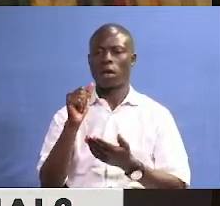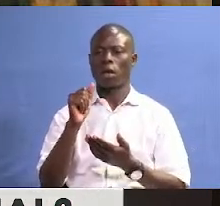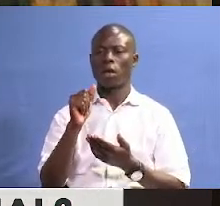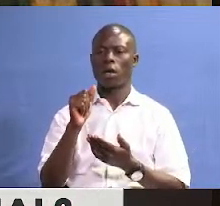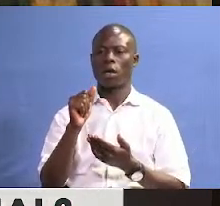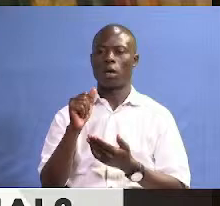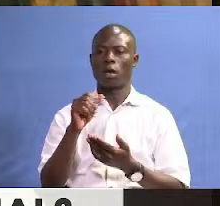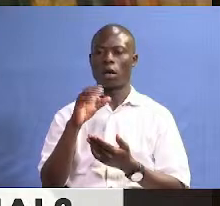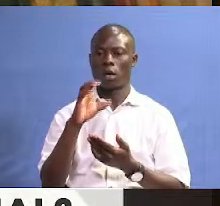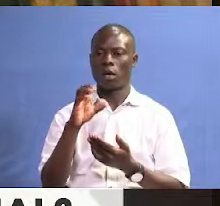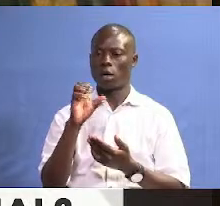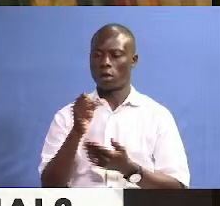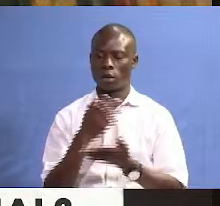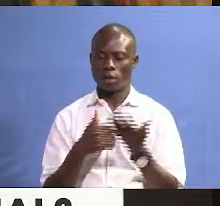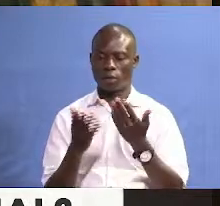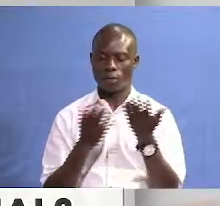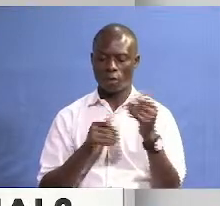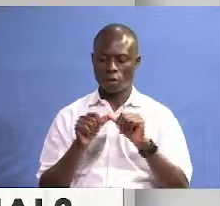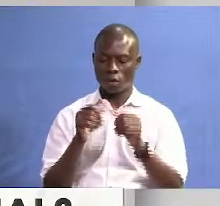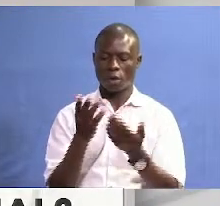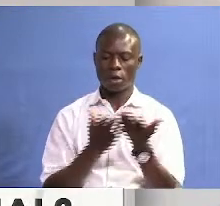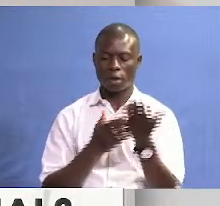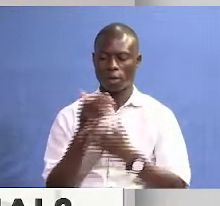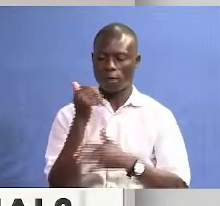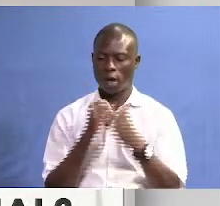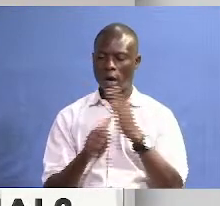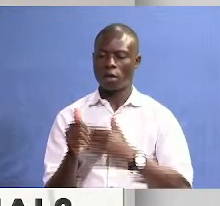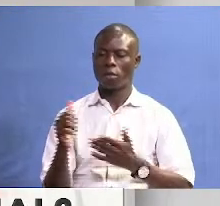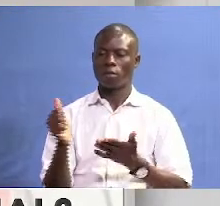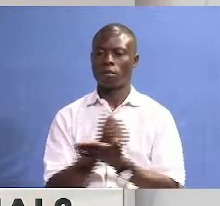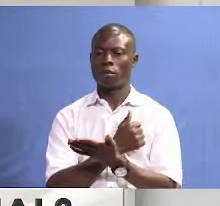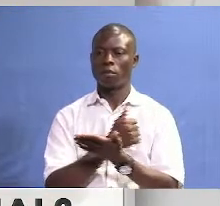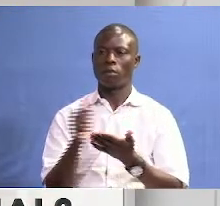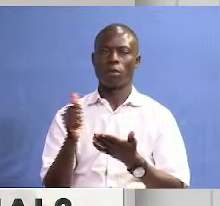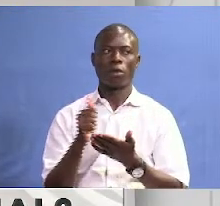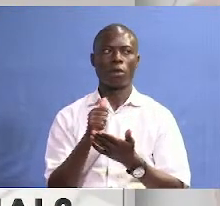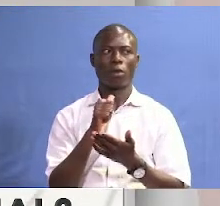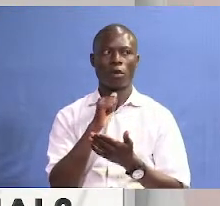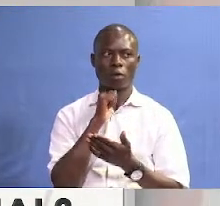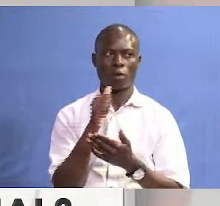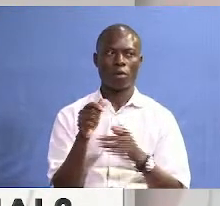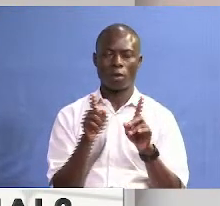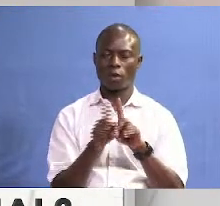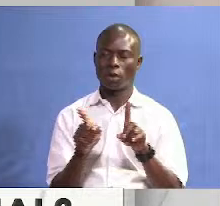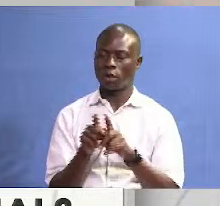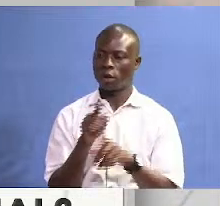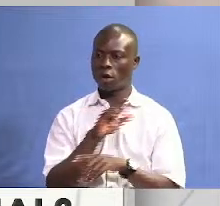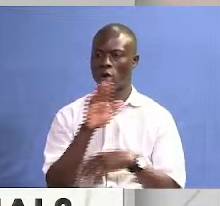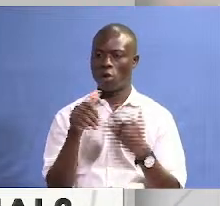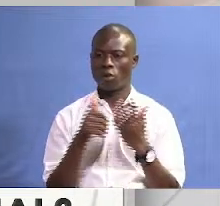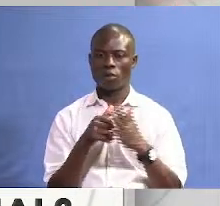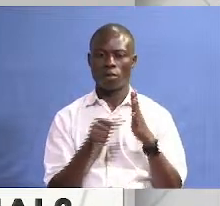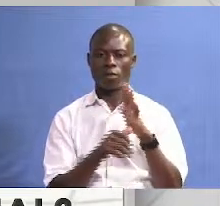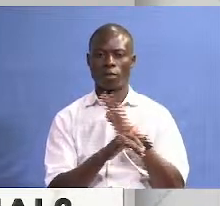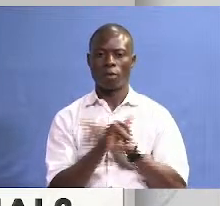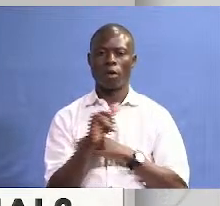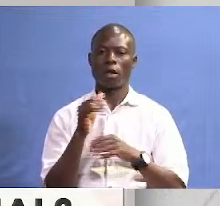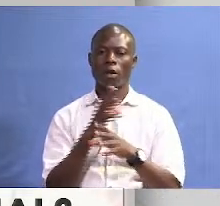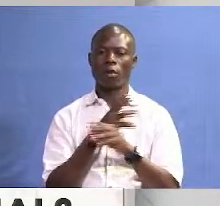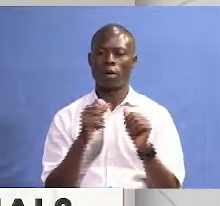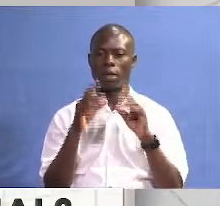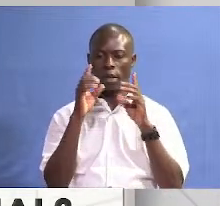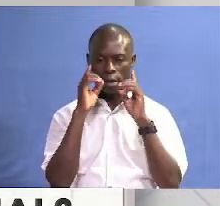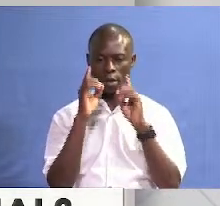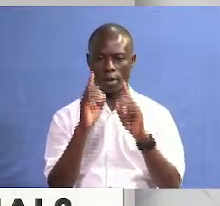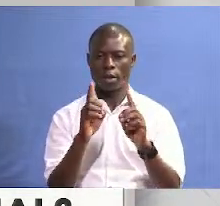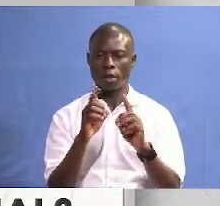continue serving under his administration or not. And in this case, the president has decided that